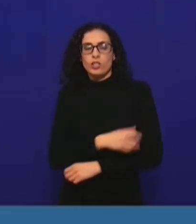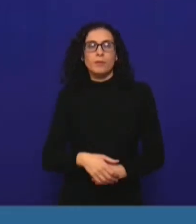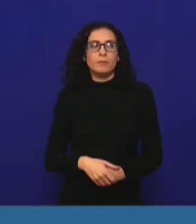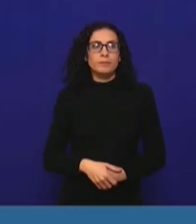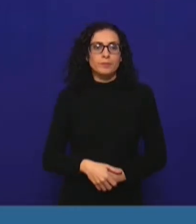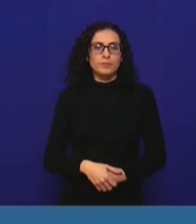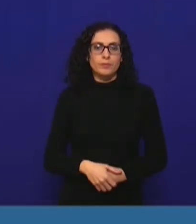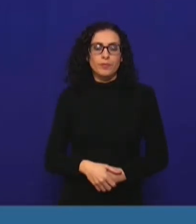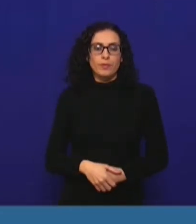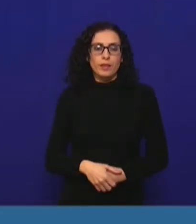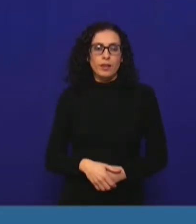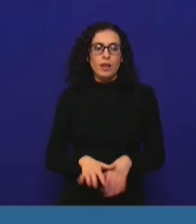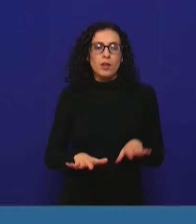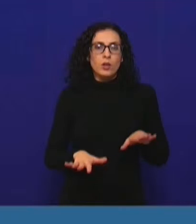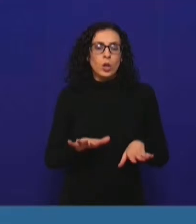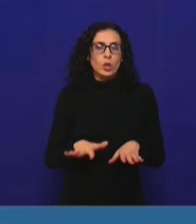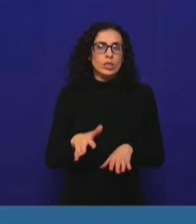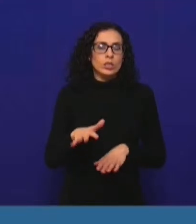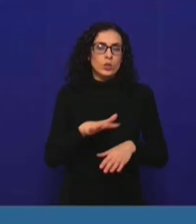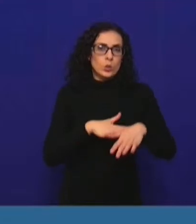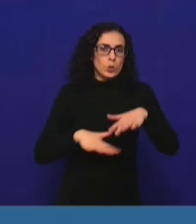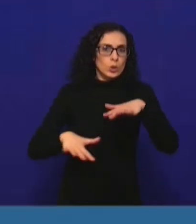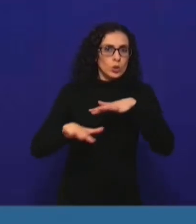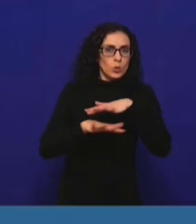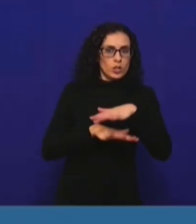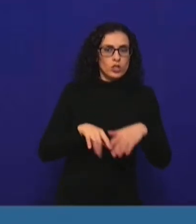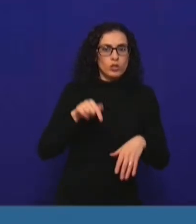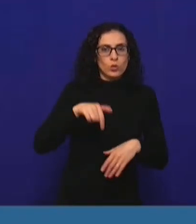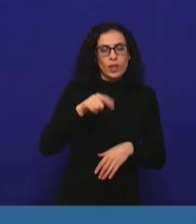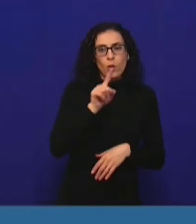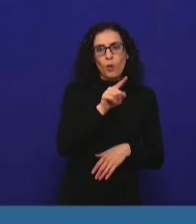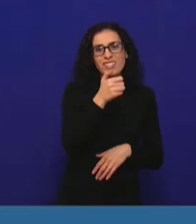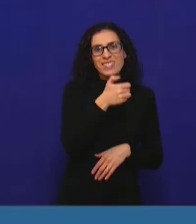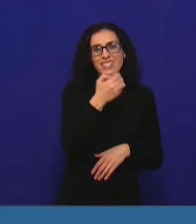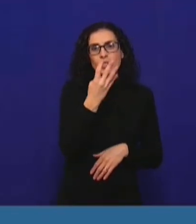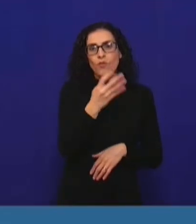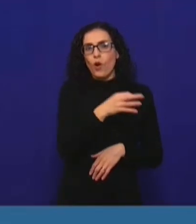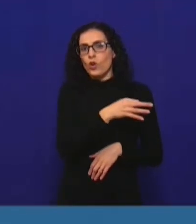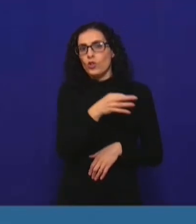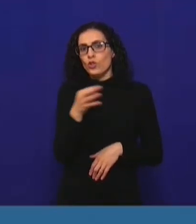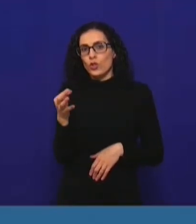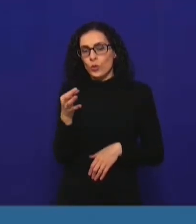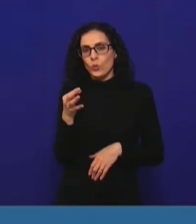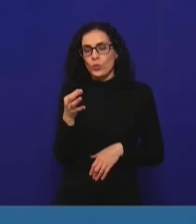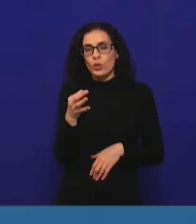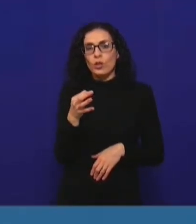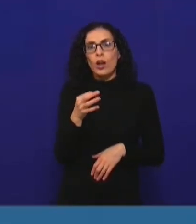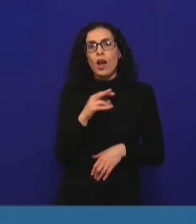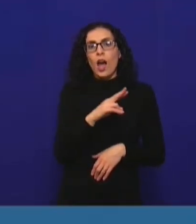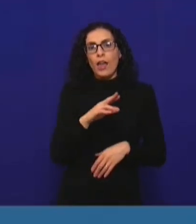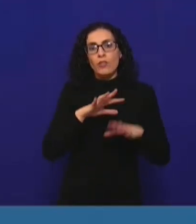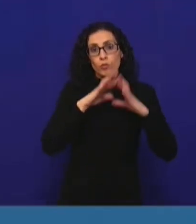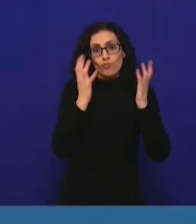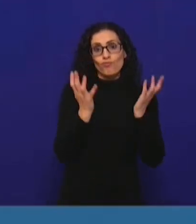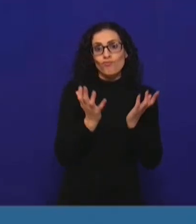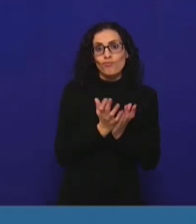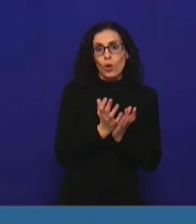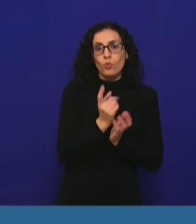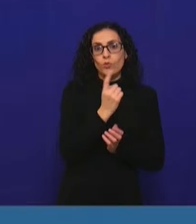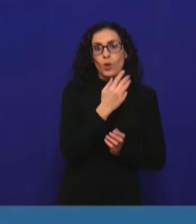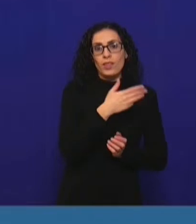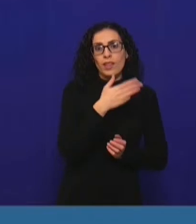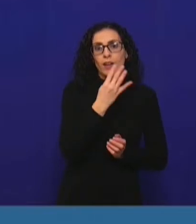to the situation, we have 164 cases notified over the last 24 hours, so the total number of cases is